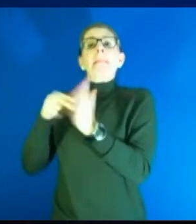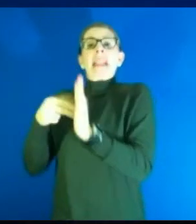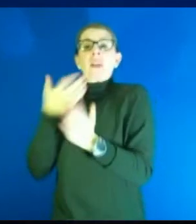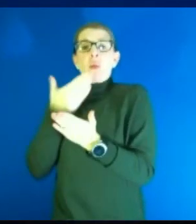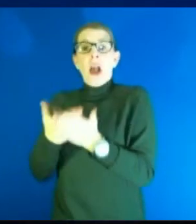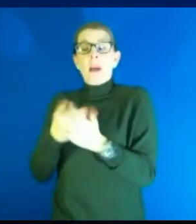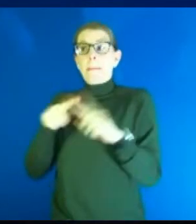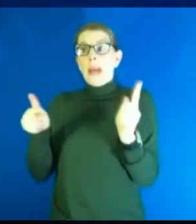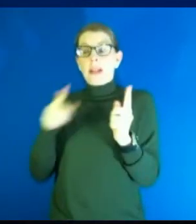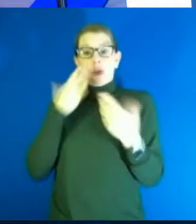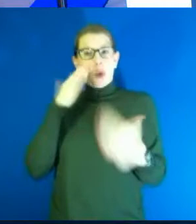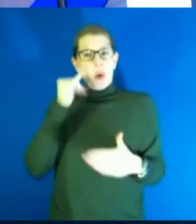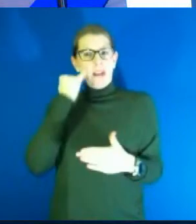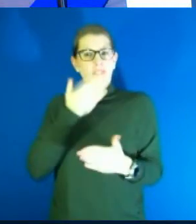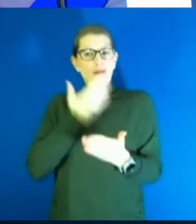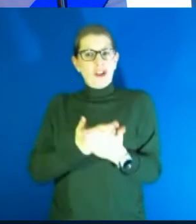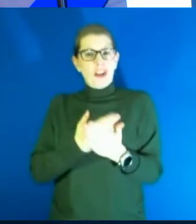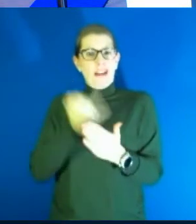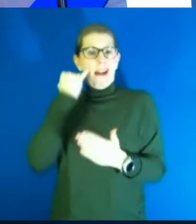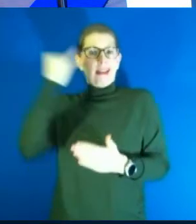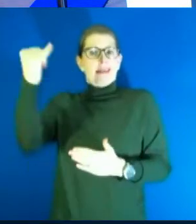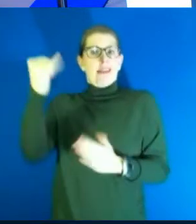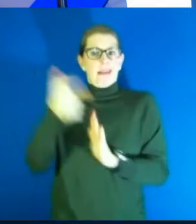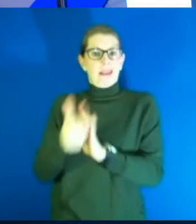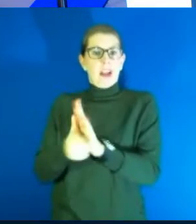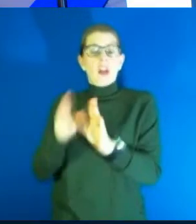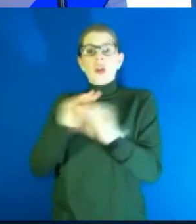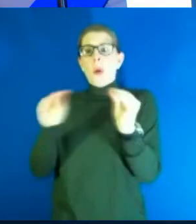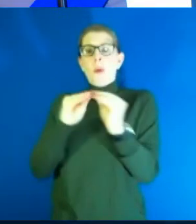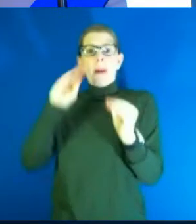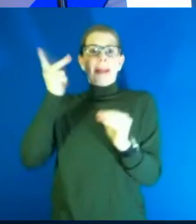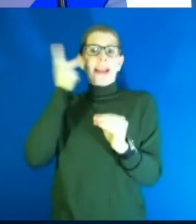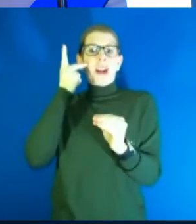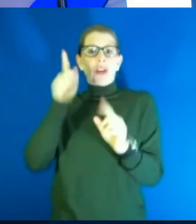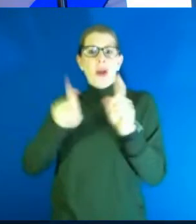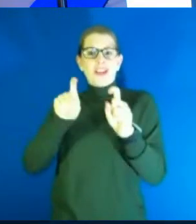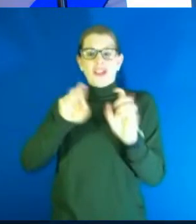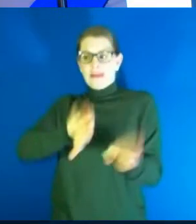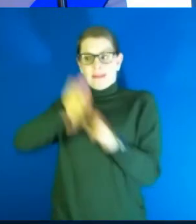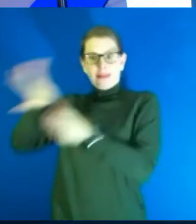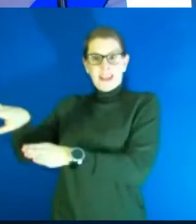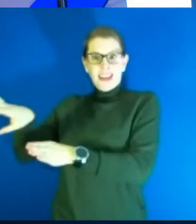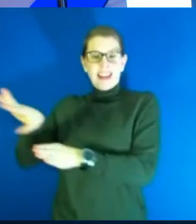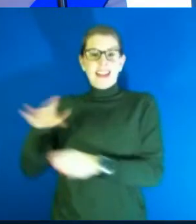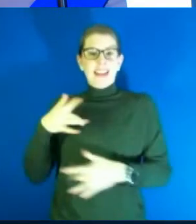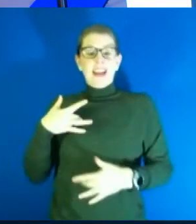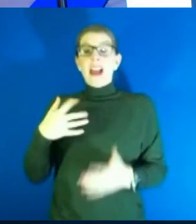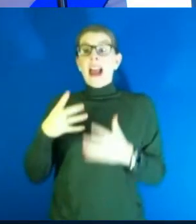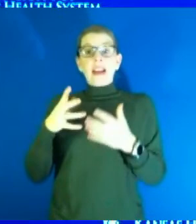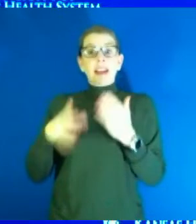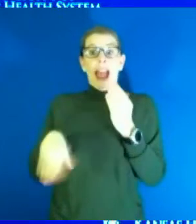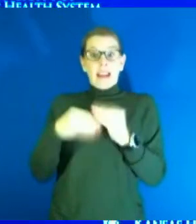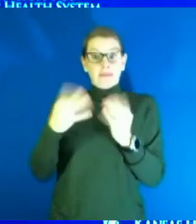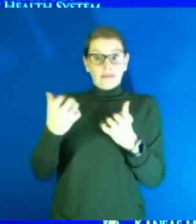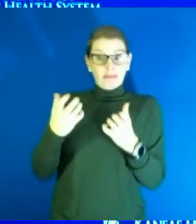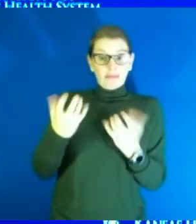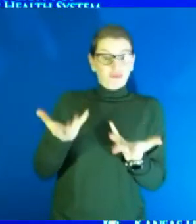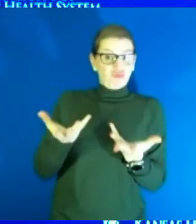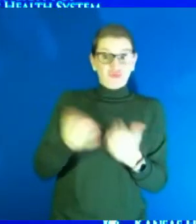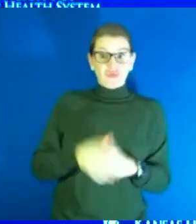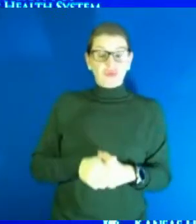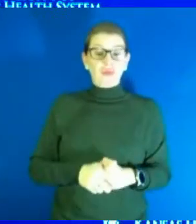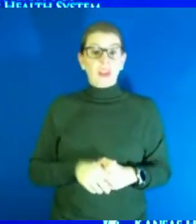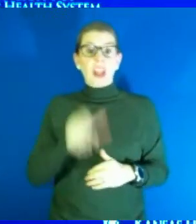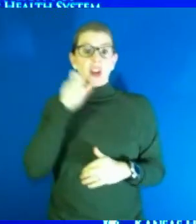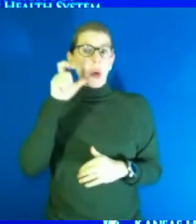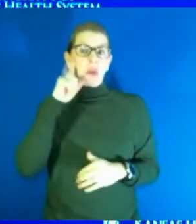the legislation. Okay, I promised no more political questions. Yeah. We usually get one a day, but Dr. Hawkinson, Yeah. anything to add? Yeah, I don't think it has to be